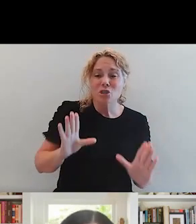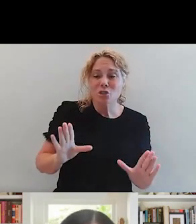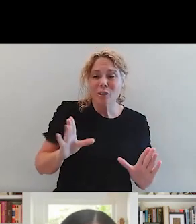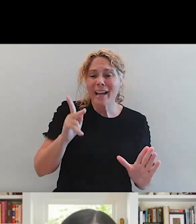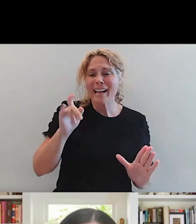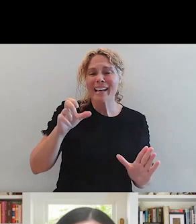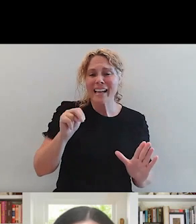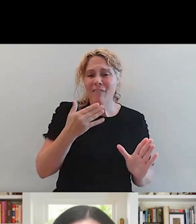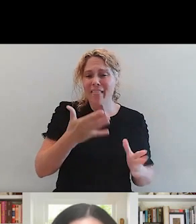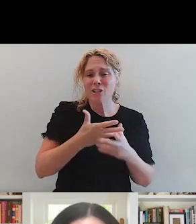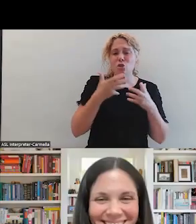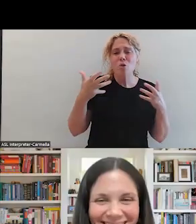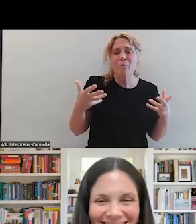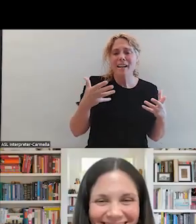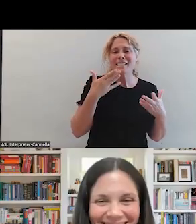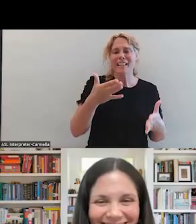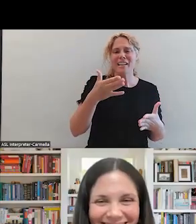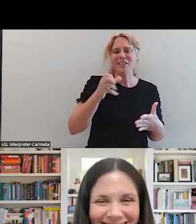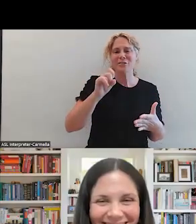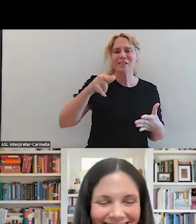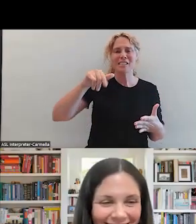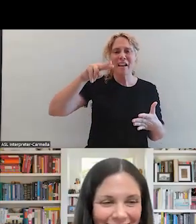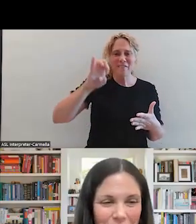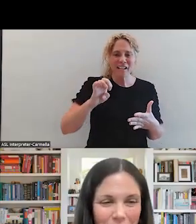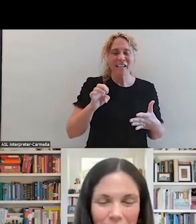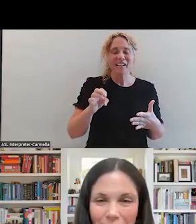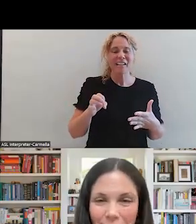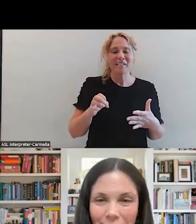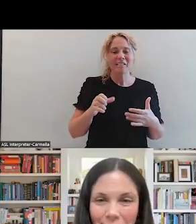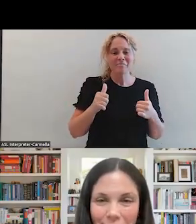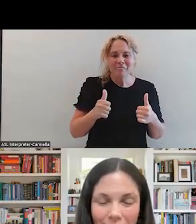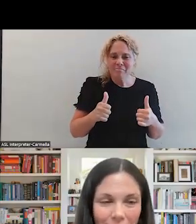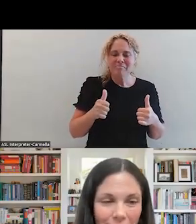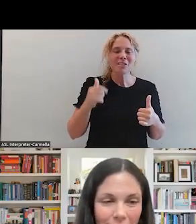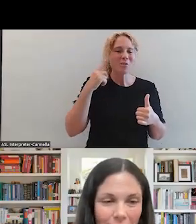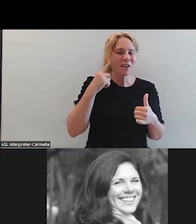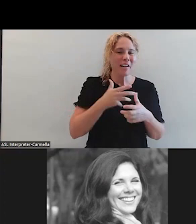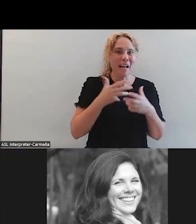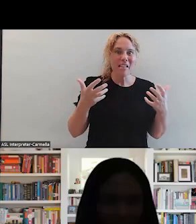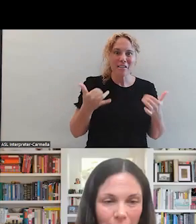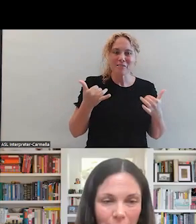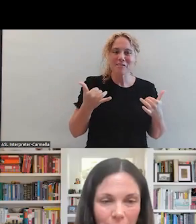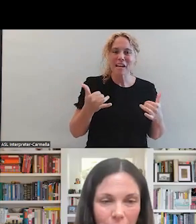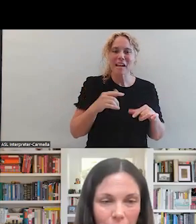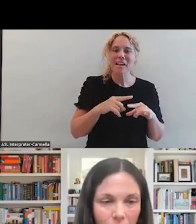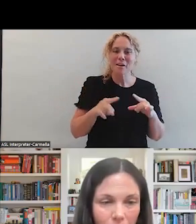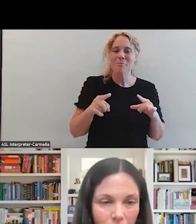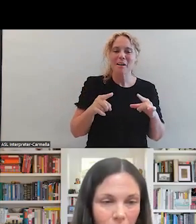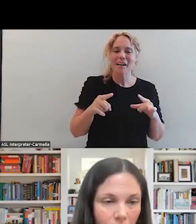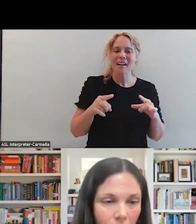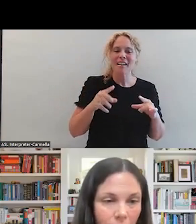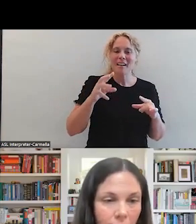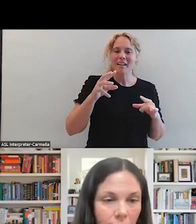thank you so much. Thank you, Stephanie. And you're really calling back to, especially we're hearing a lot today, but Maddie talked about it, that need to really